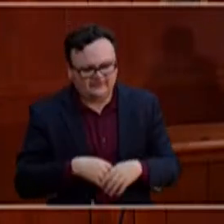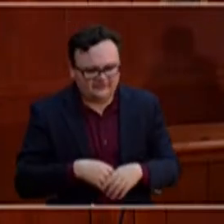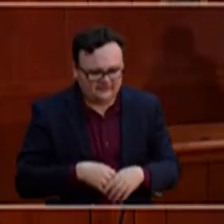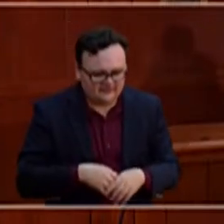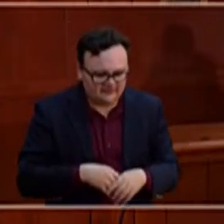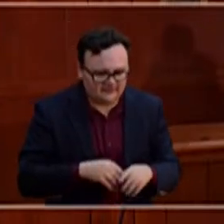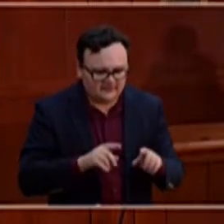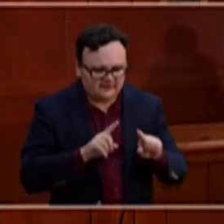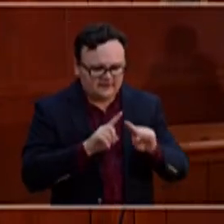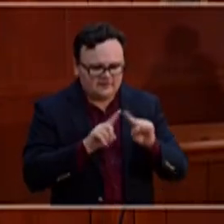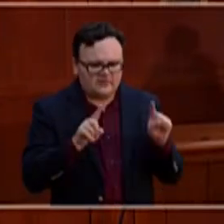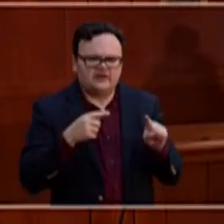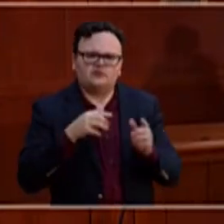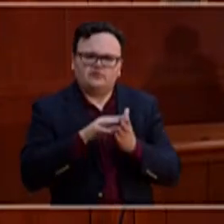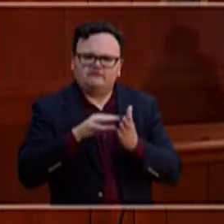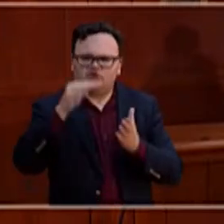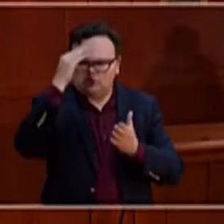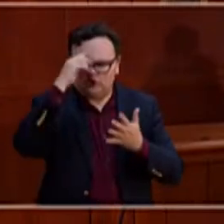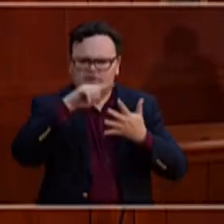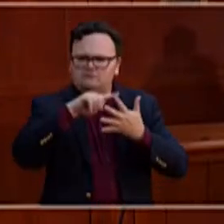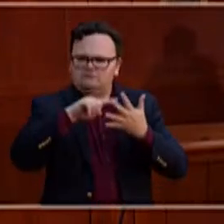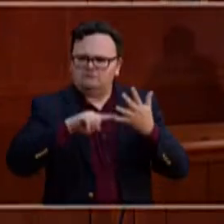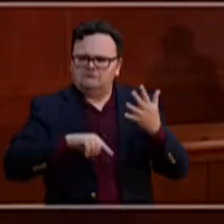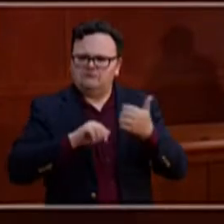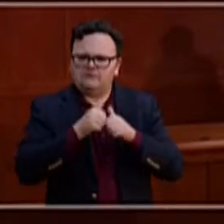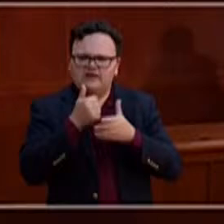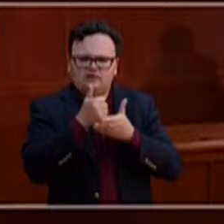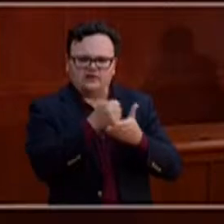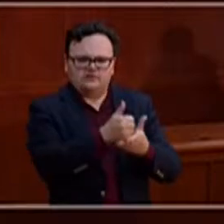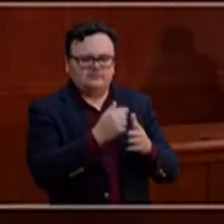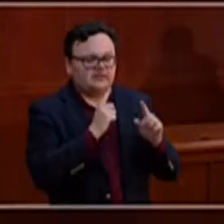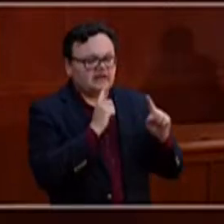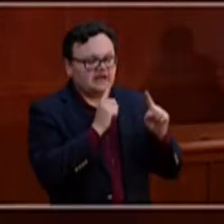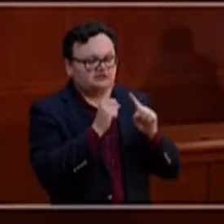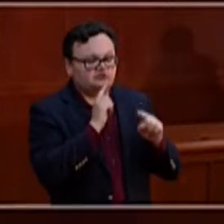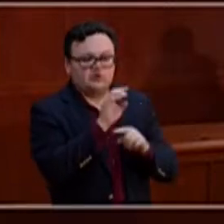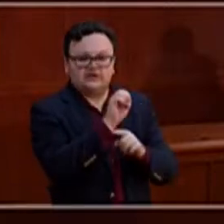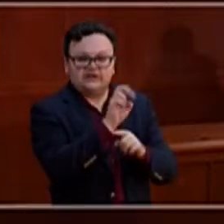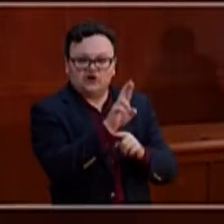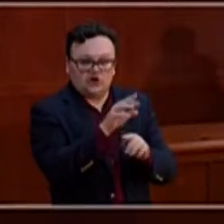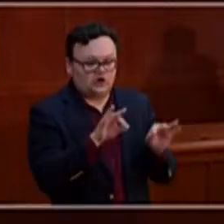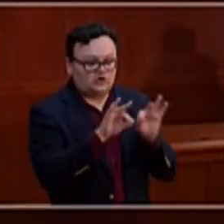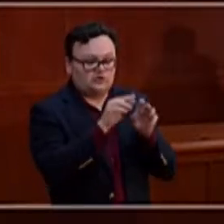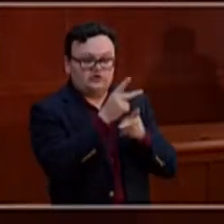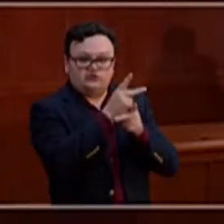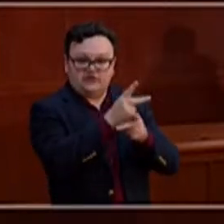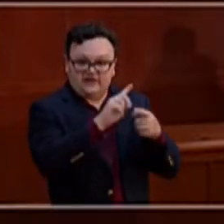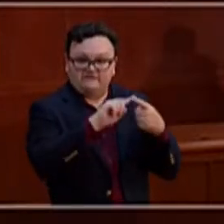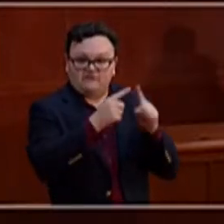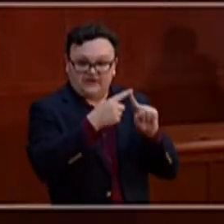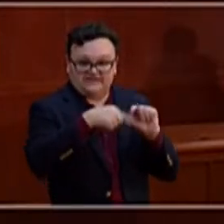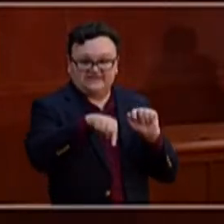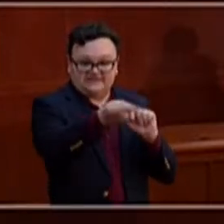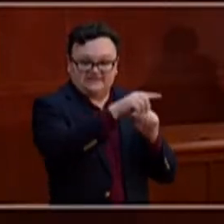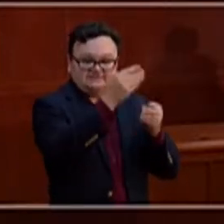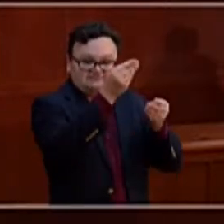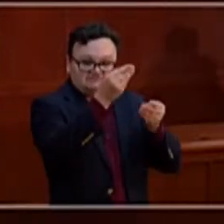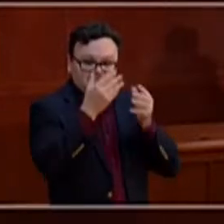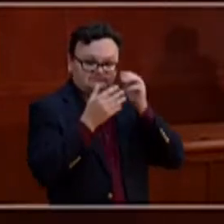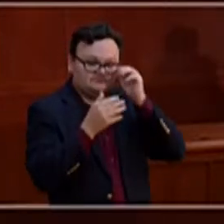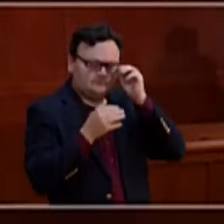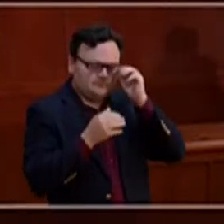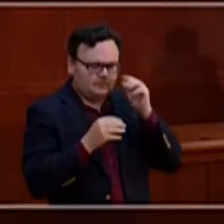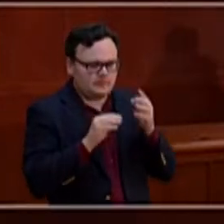that make a huge difference. And again, talking to my critical care friends, the number one thing is that we've had